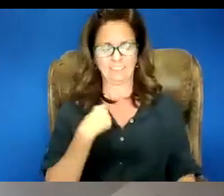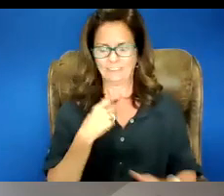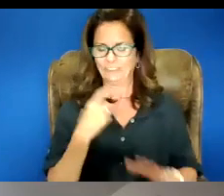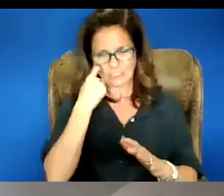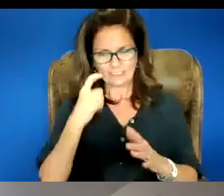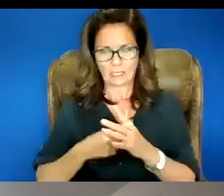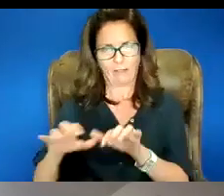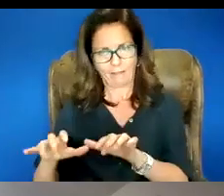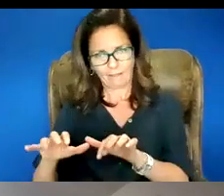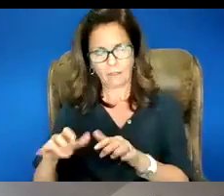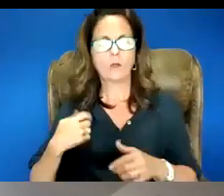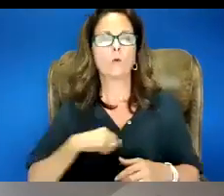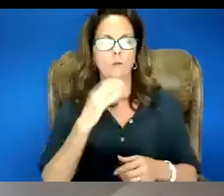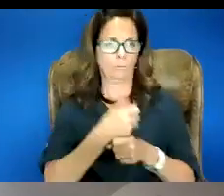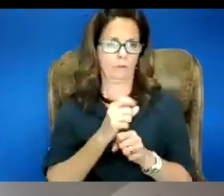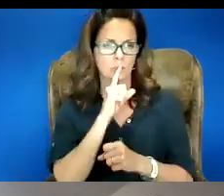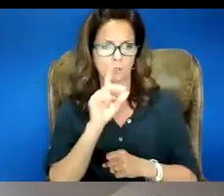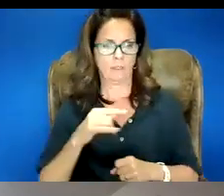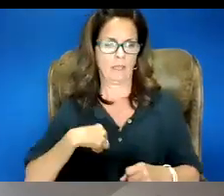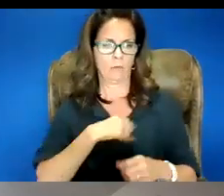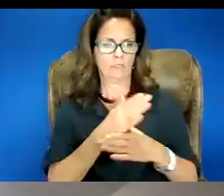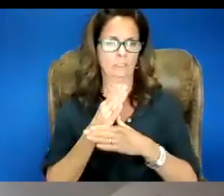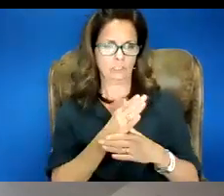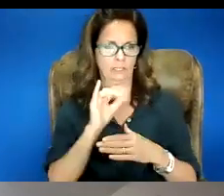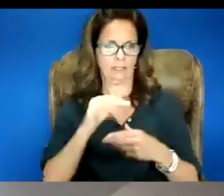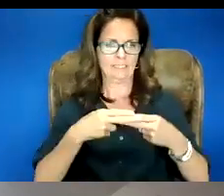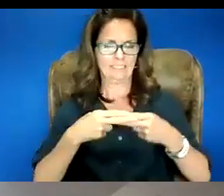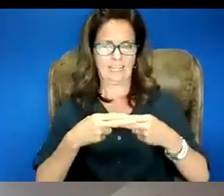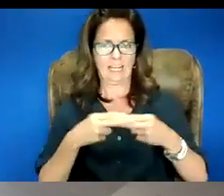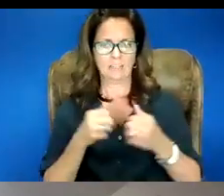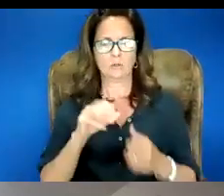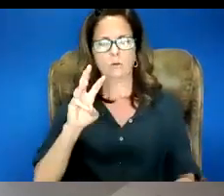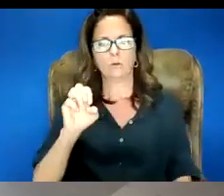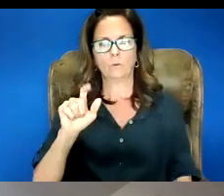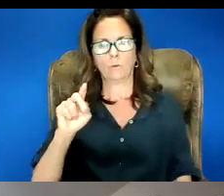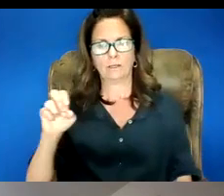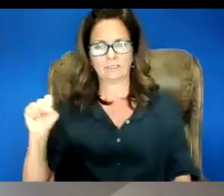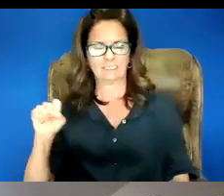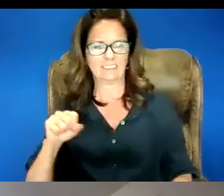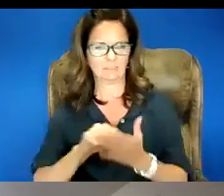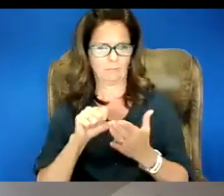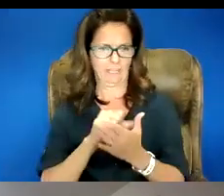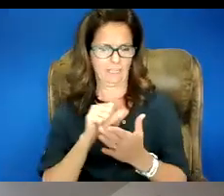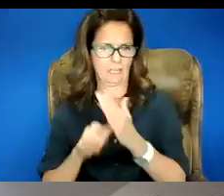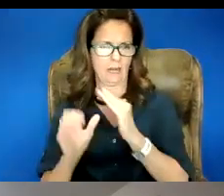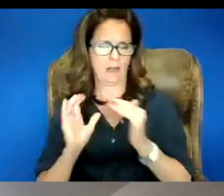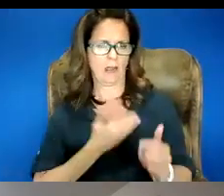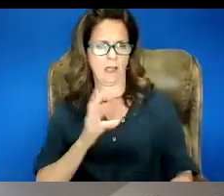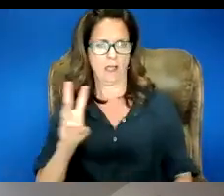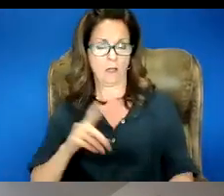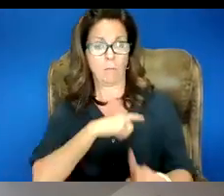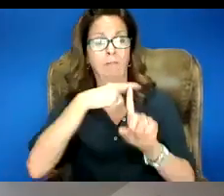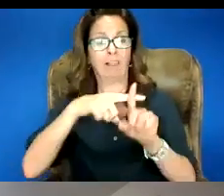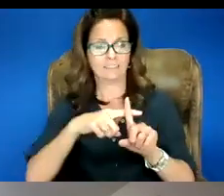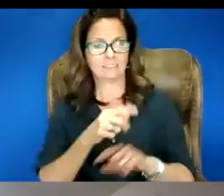we will make sure that we share these slides on our wellness page on the DHR website, in addition to the recording of